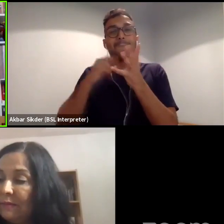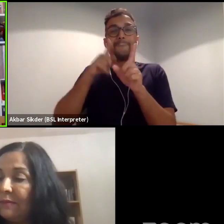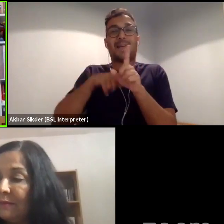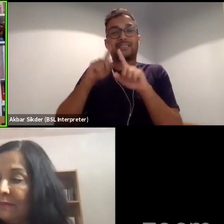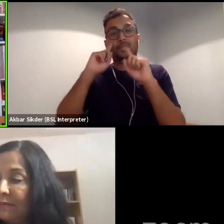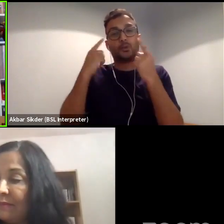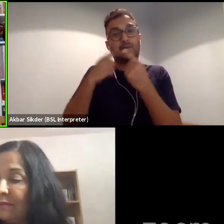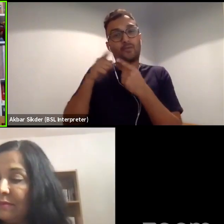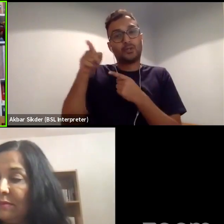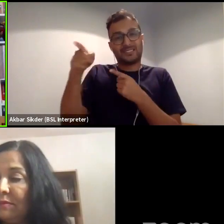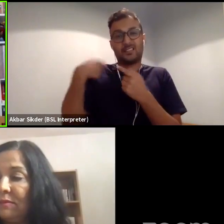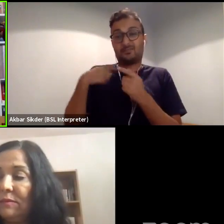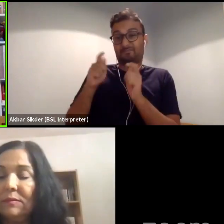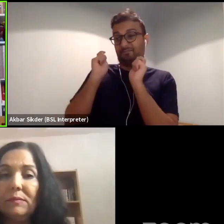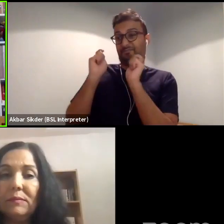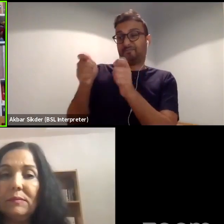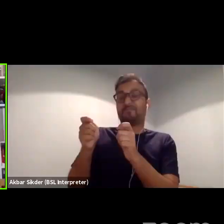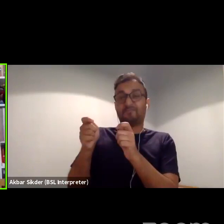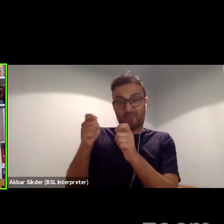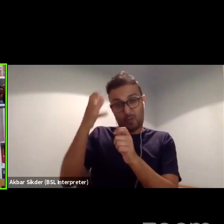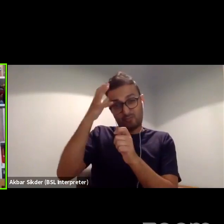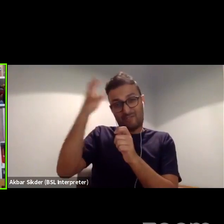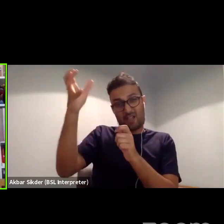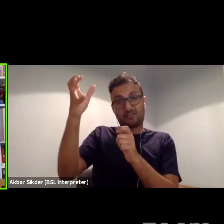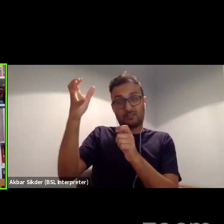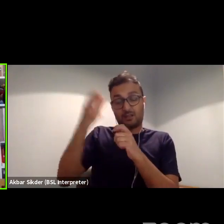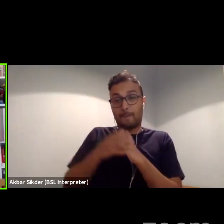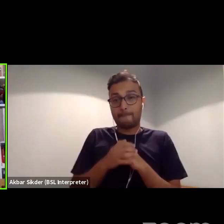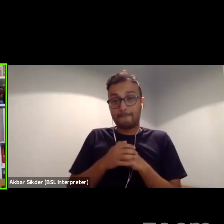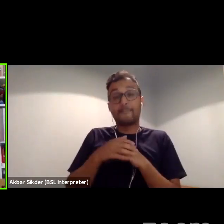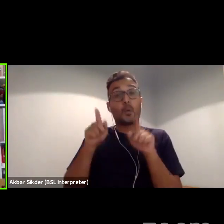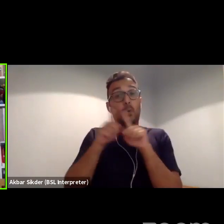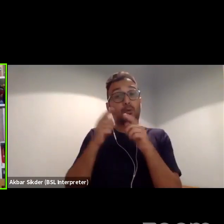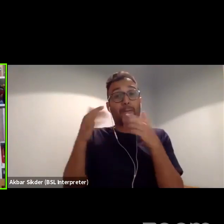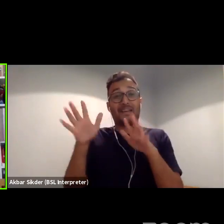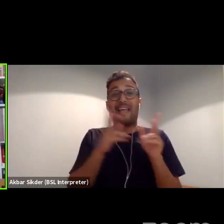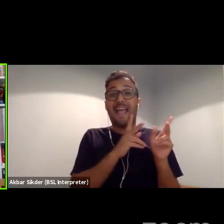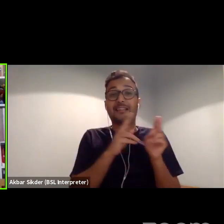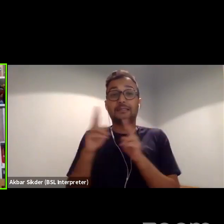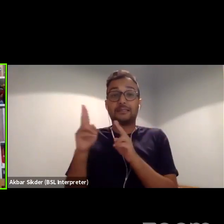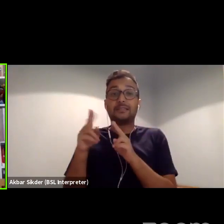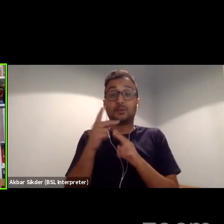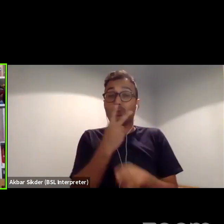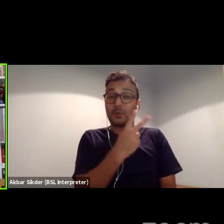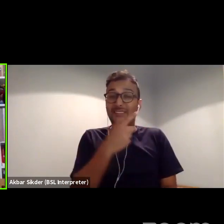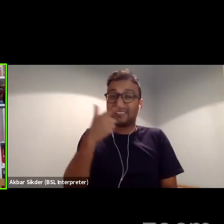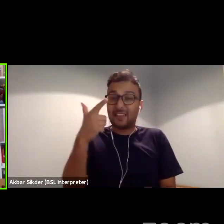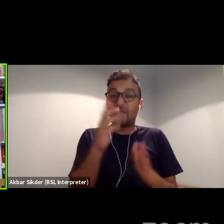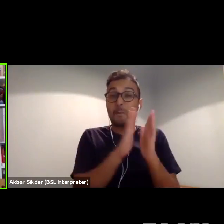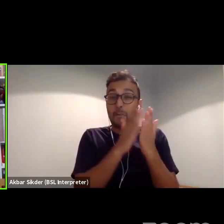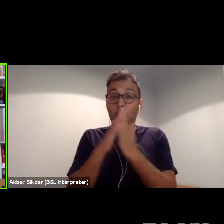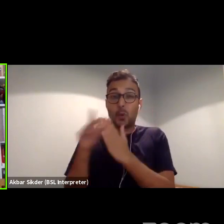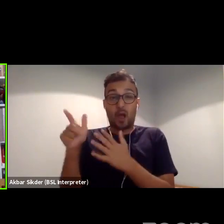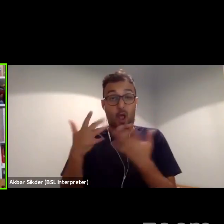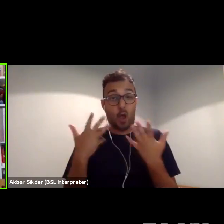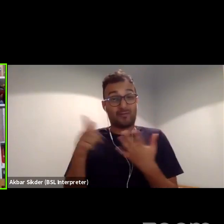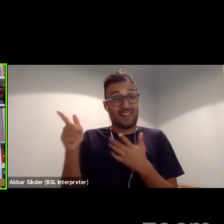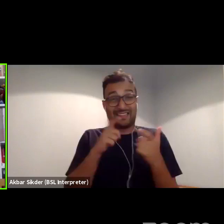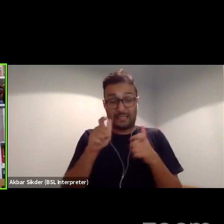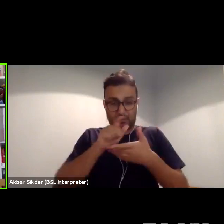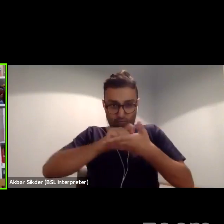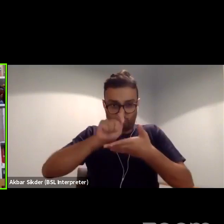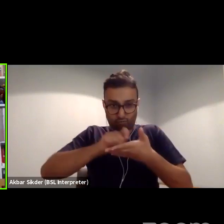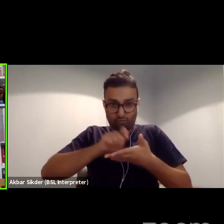2013. He's authored or edited 27 books, and he's currently writing a book on the extreme right in New